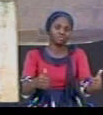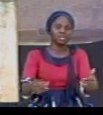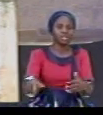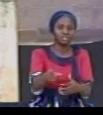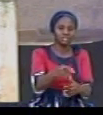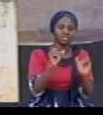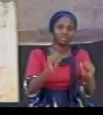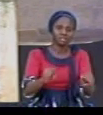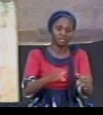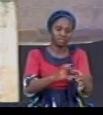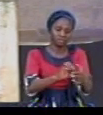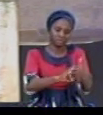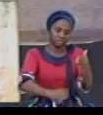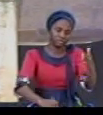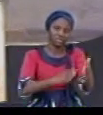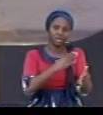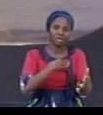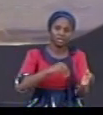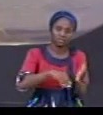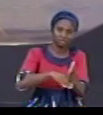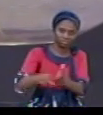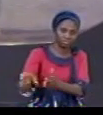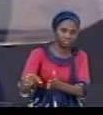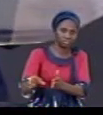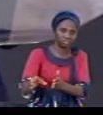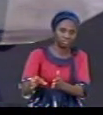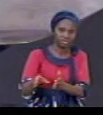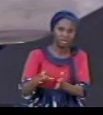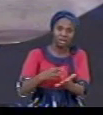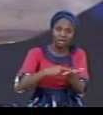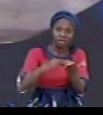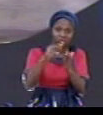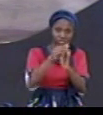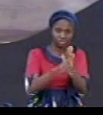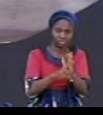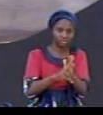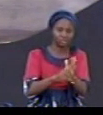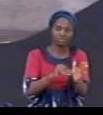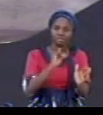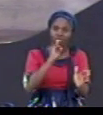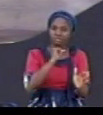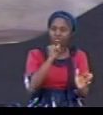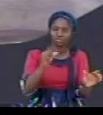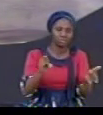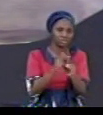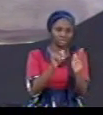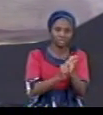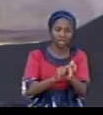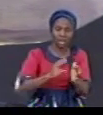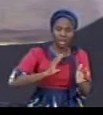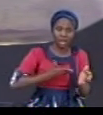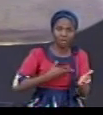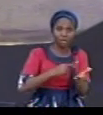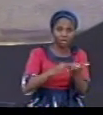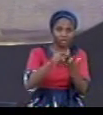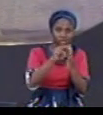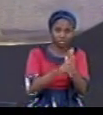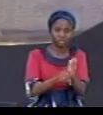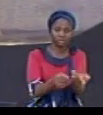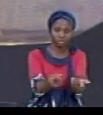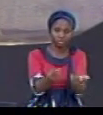it away. Righteousness is not like that. Our righteousness comes from